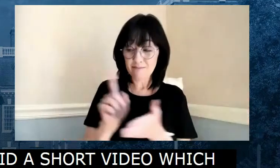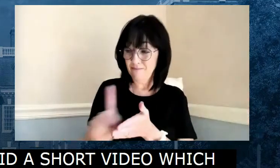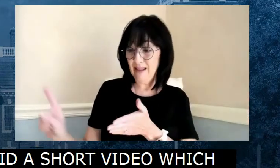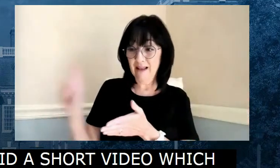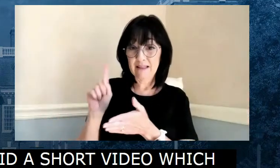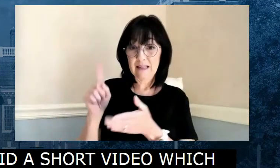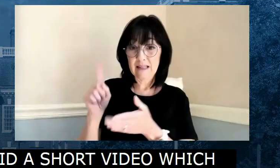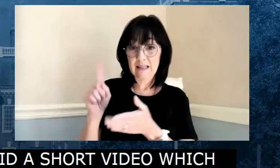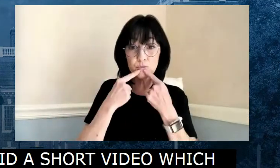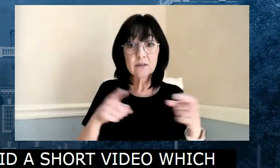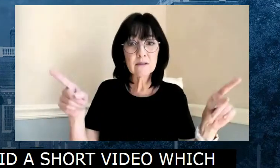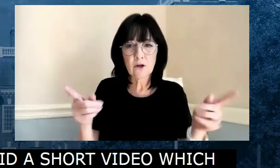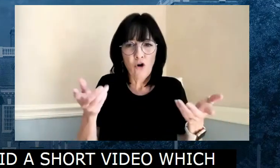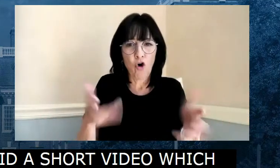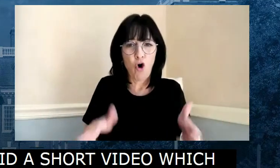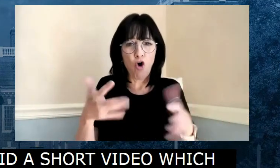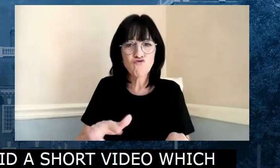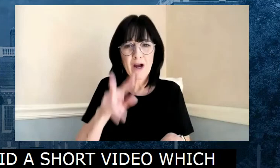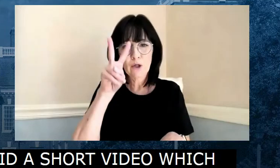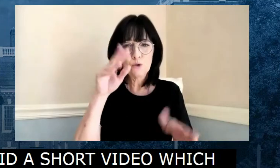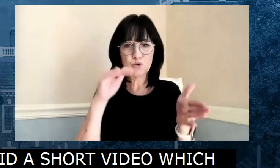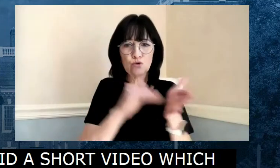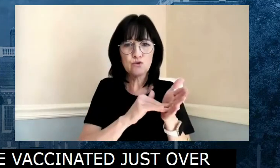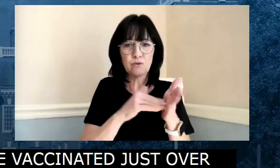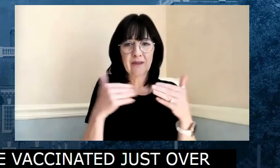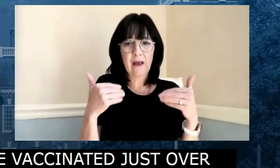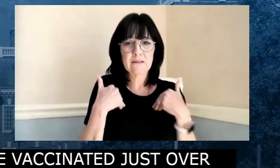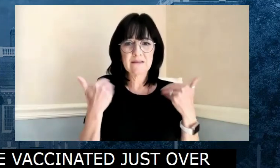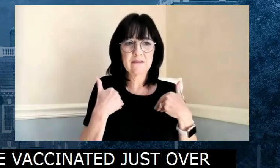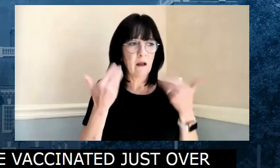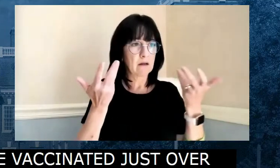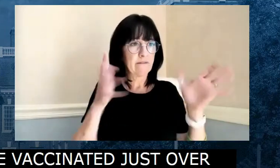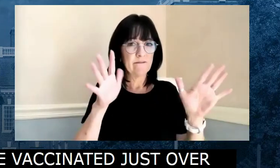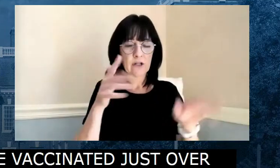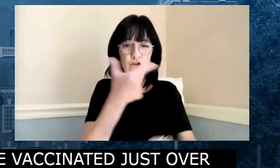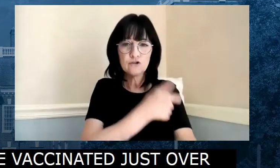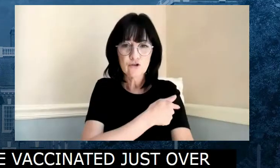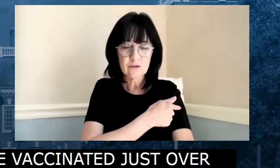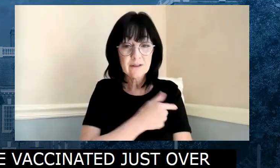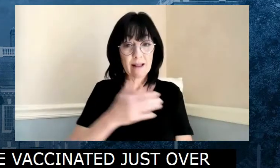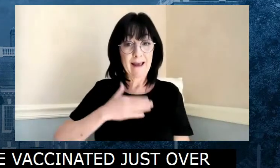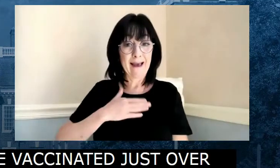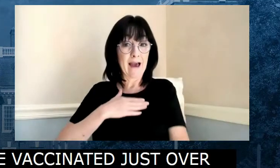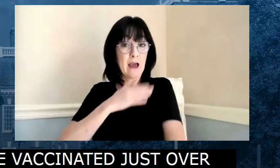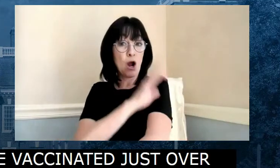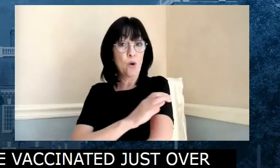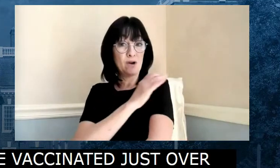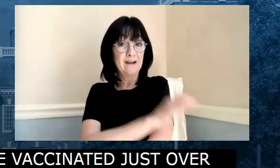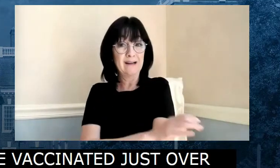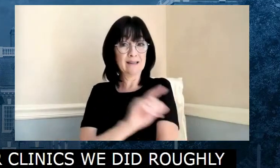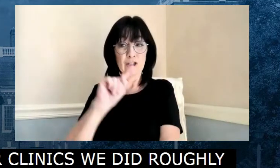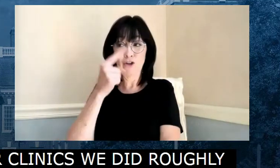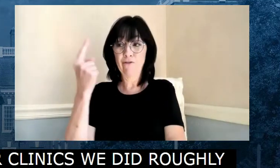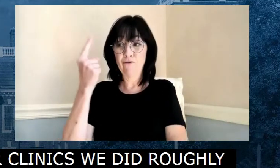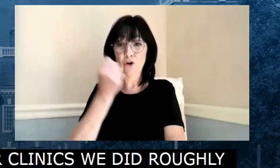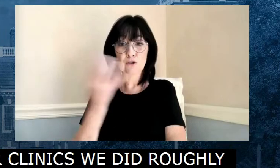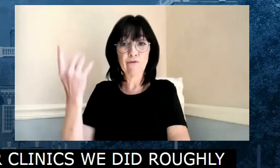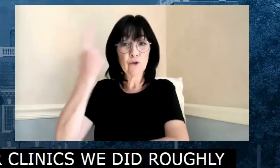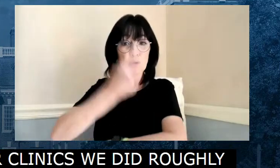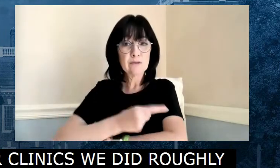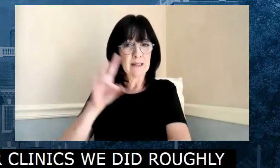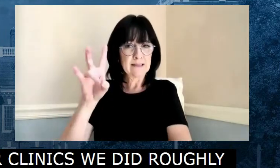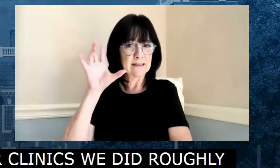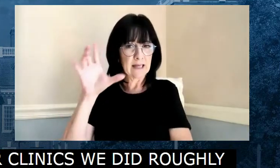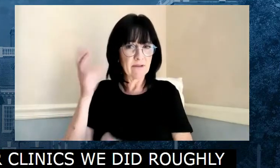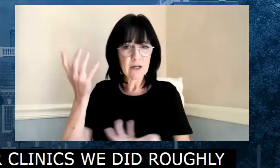ages 12 to 15. In our clinics, just in the first few days, we did roughly 700. We've had a number of pediatric providers that had just